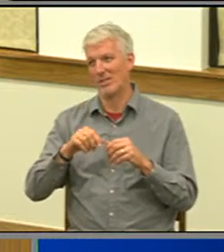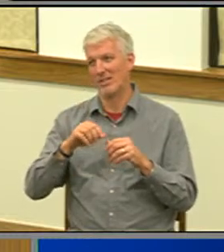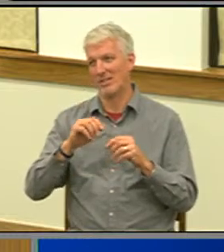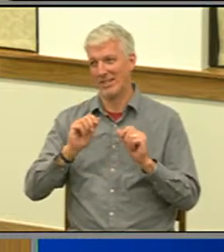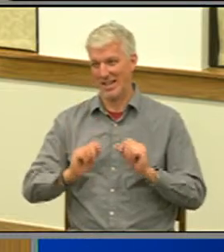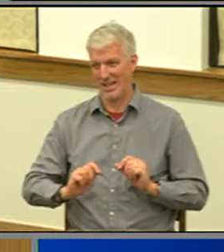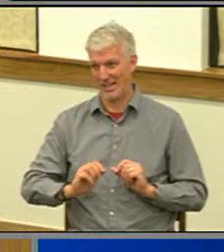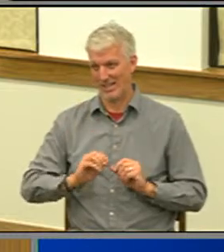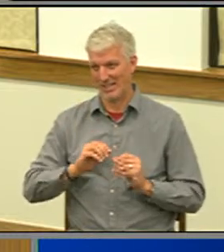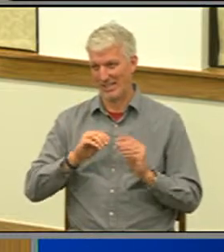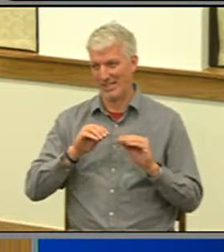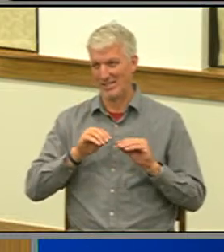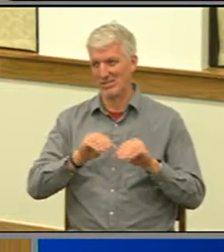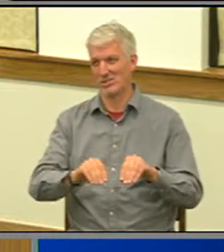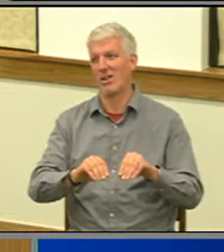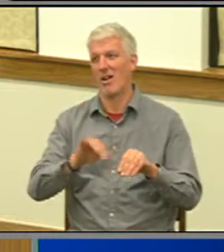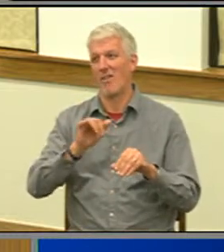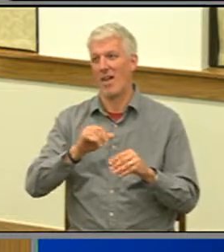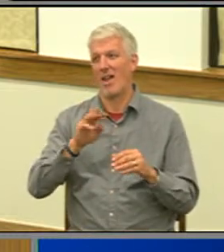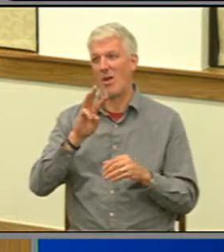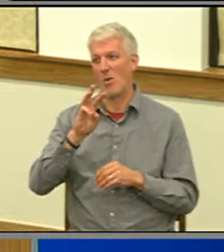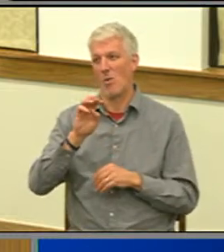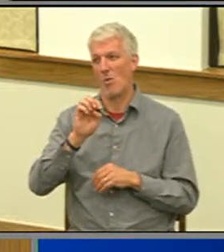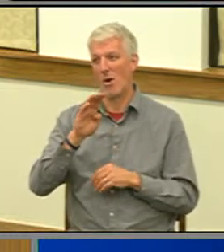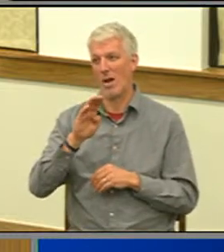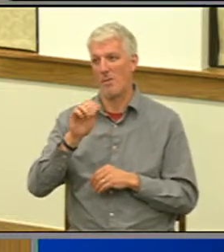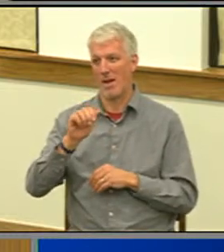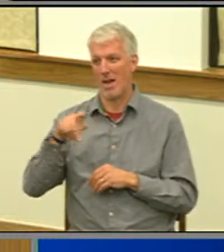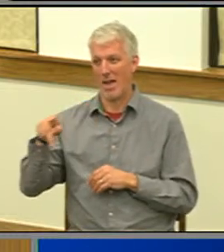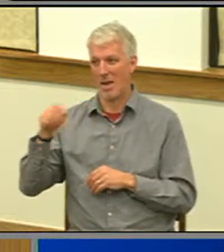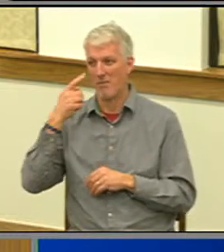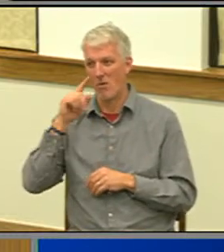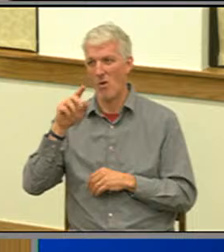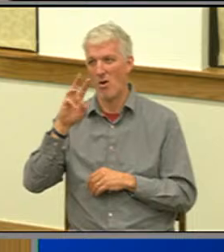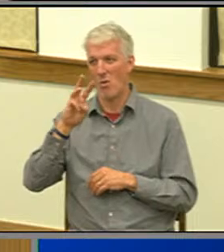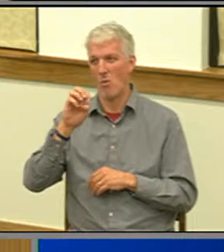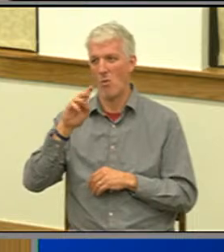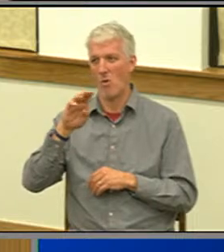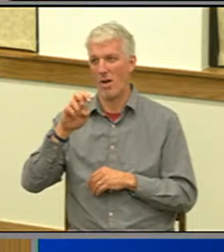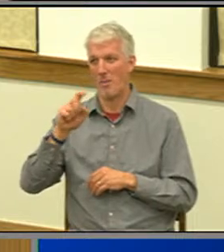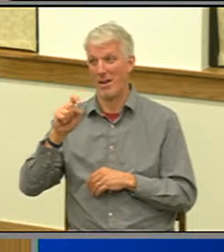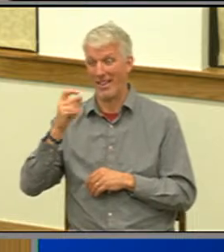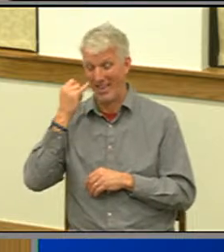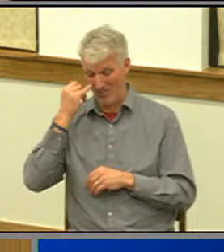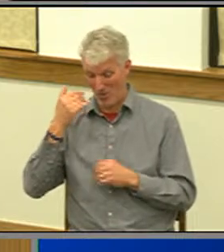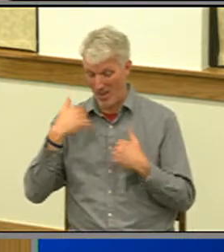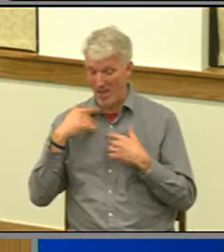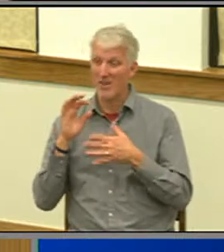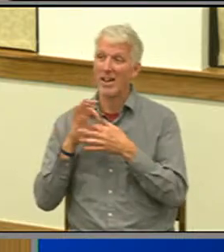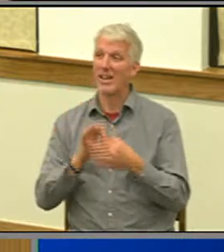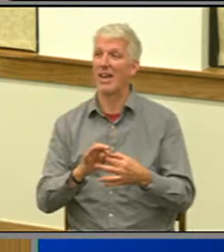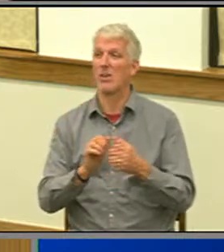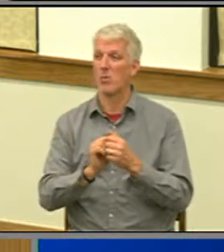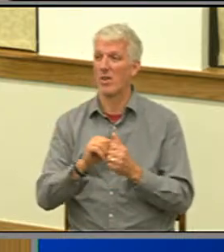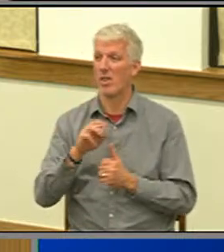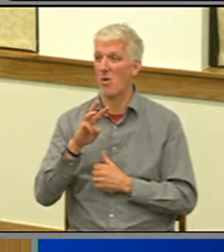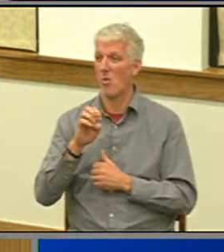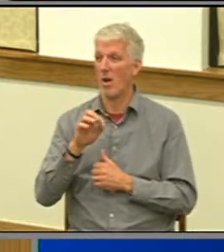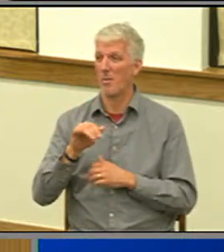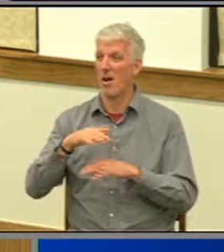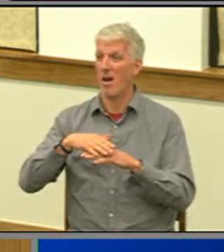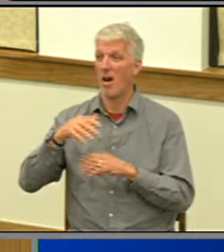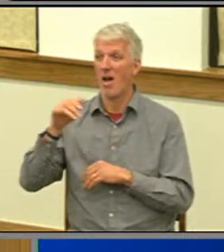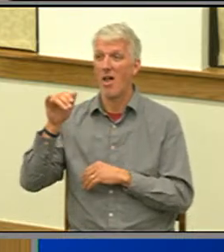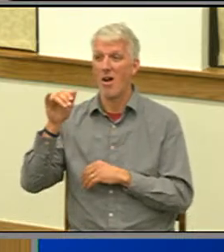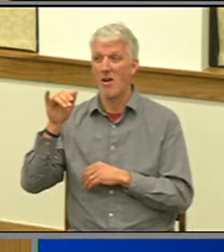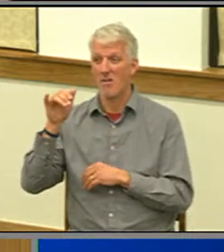meeting in order to view the meeting. However, anyone who has connected to the WebEx via phone will need